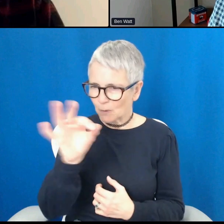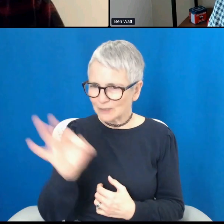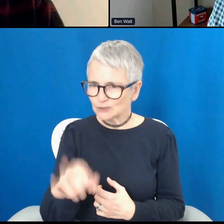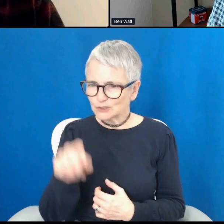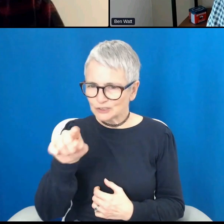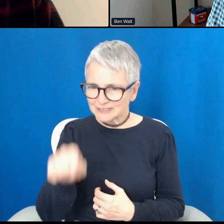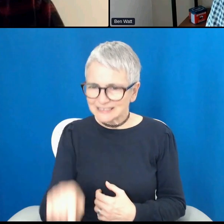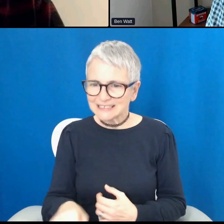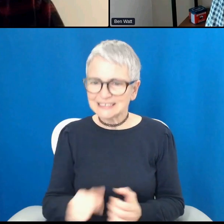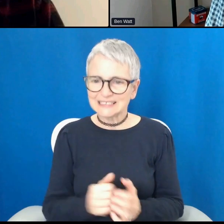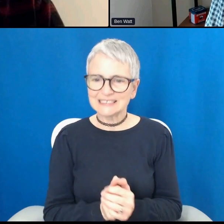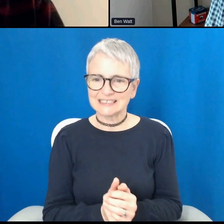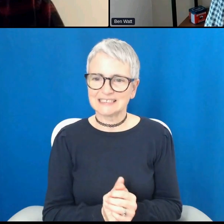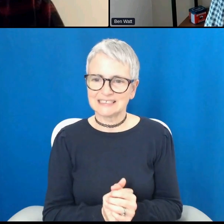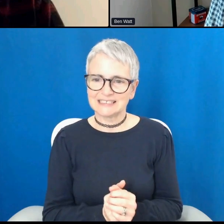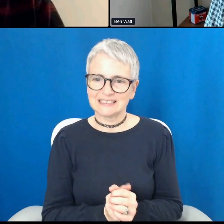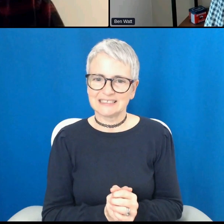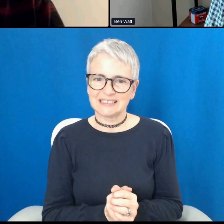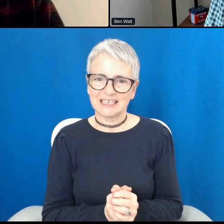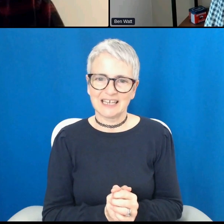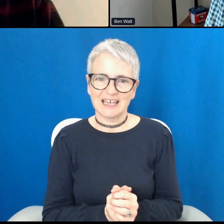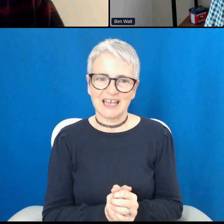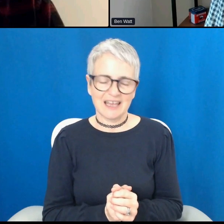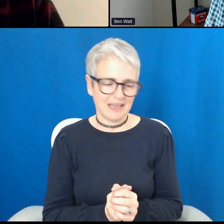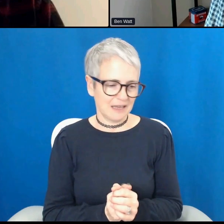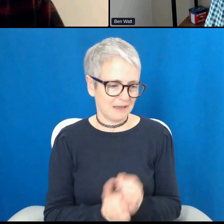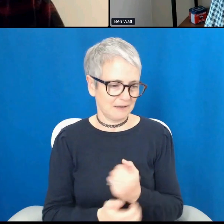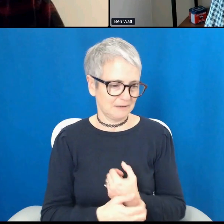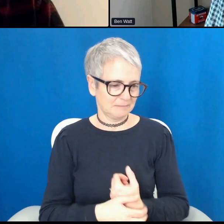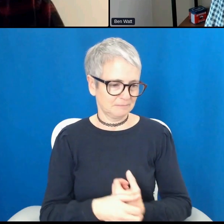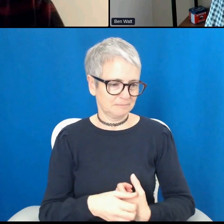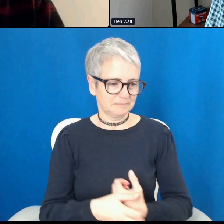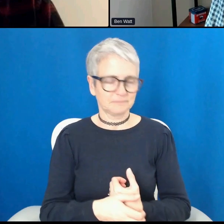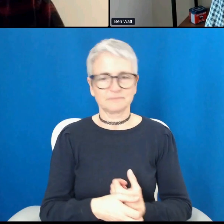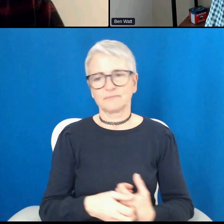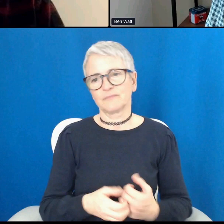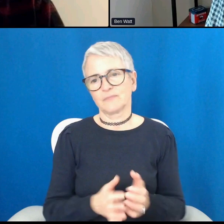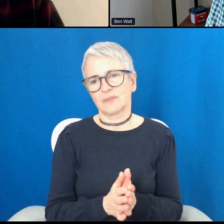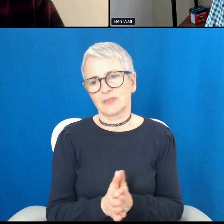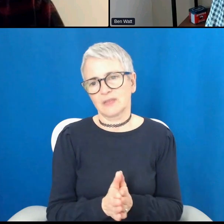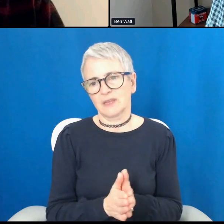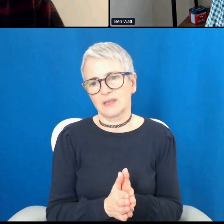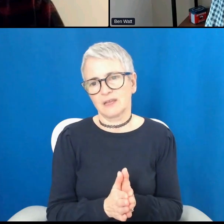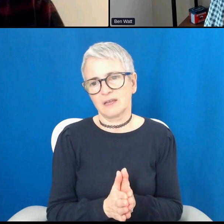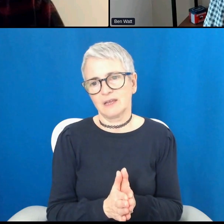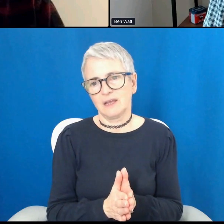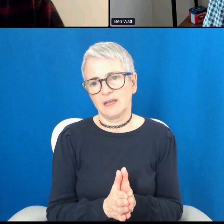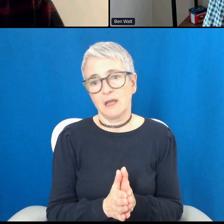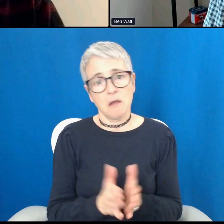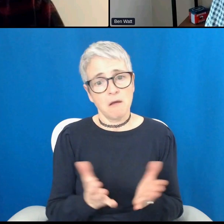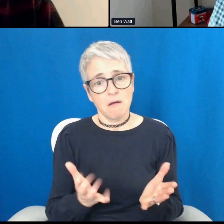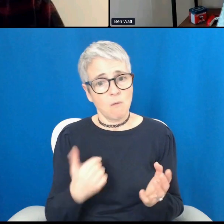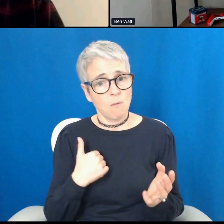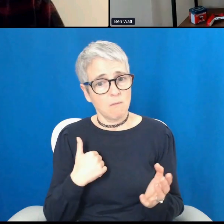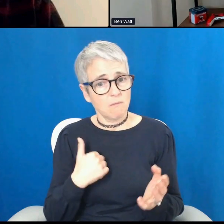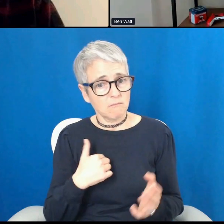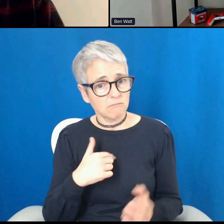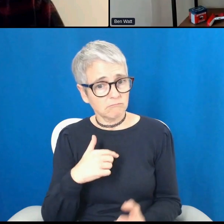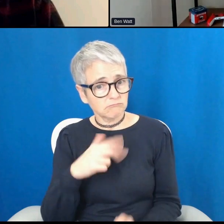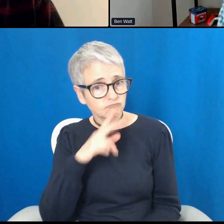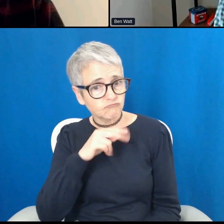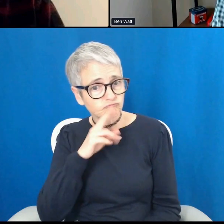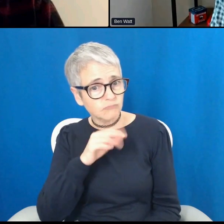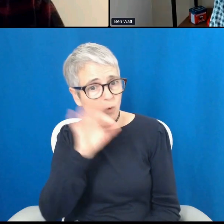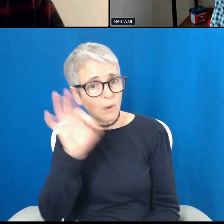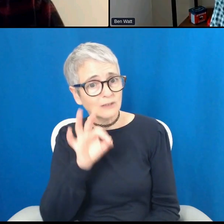the Slido Q&A, and I would encourage anyone else to put your questions in. Should I read out a couple of these to you and